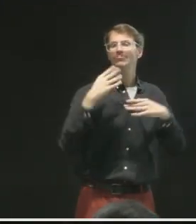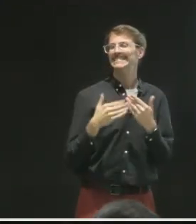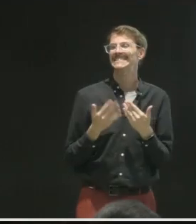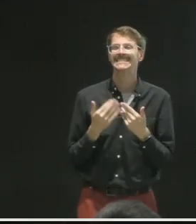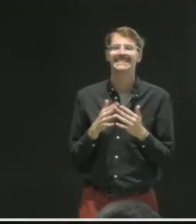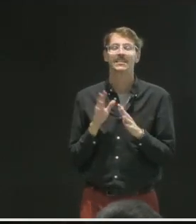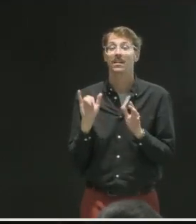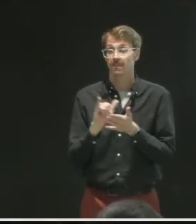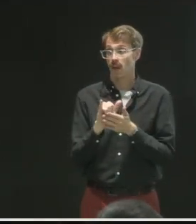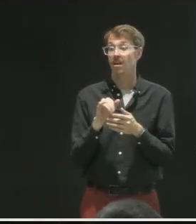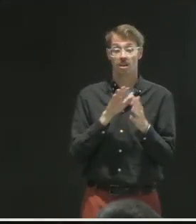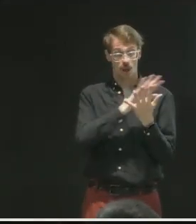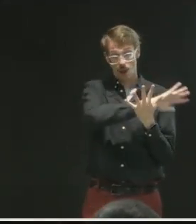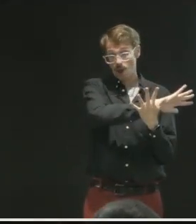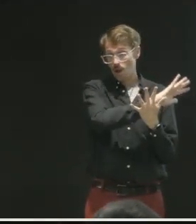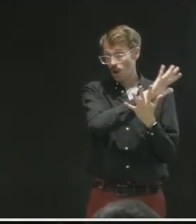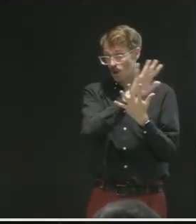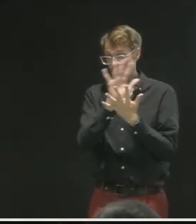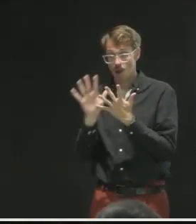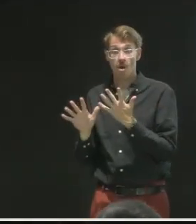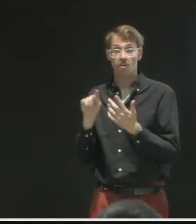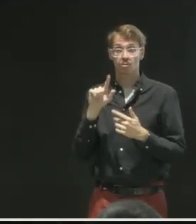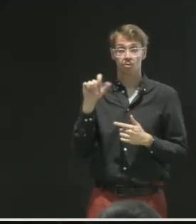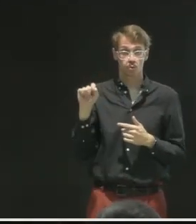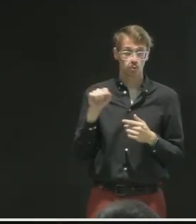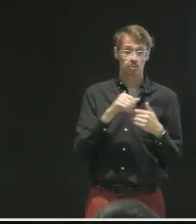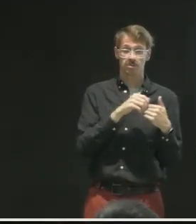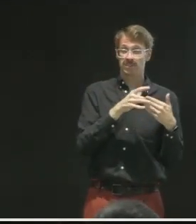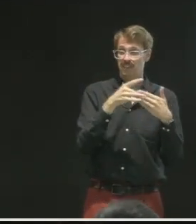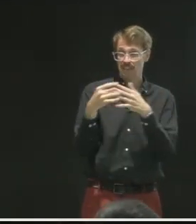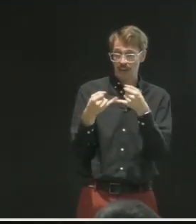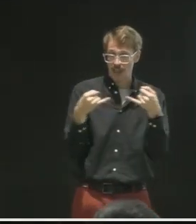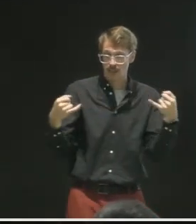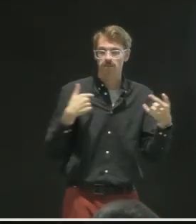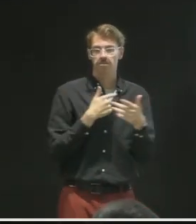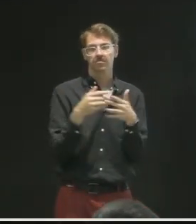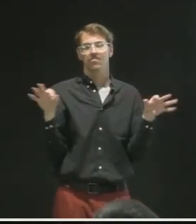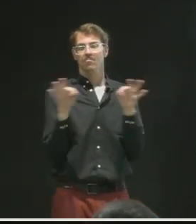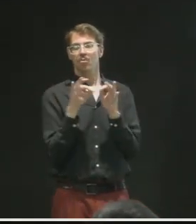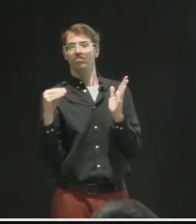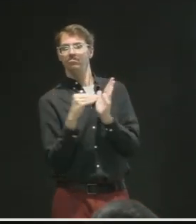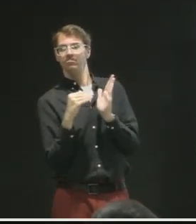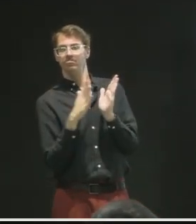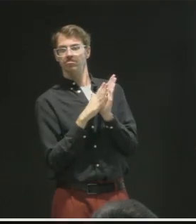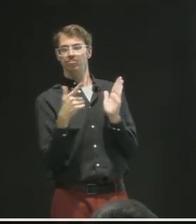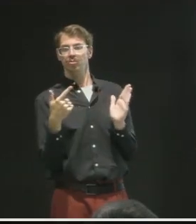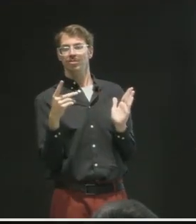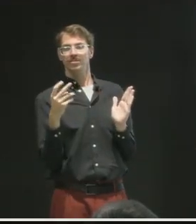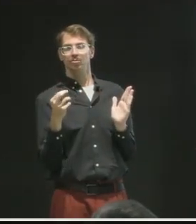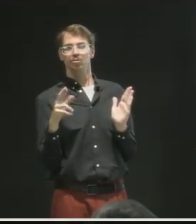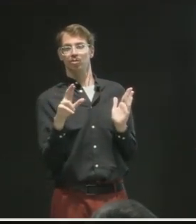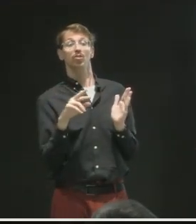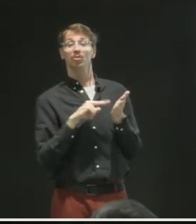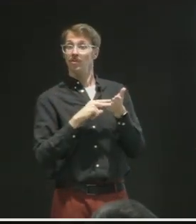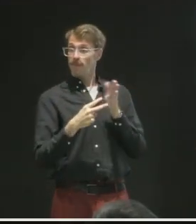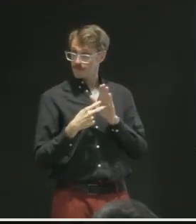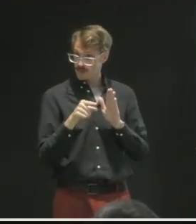of those tools and guidelines, we ensure that gender is considered, so that when they're going through the process of